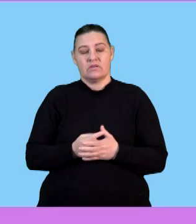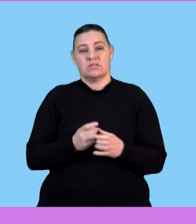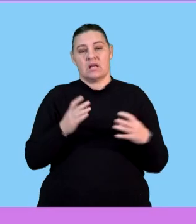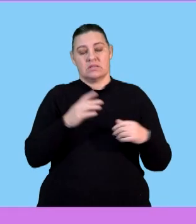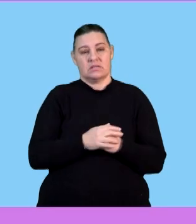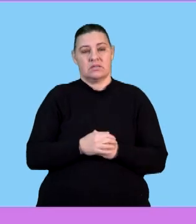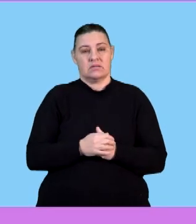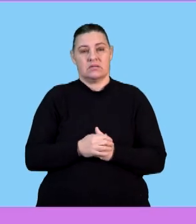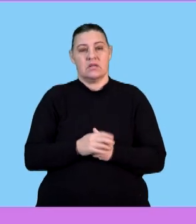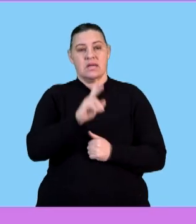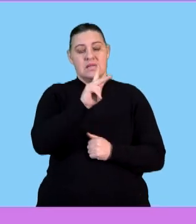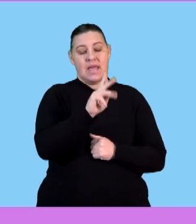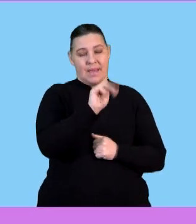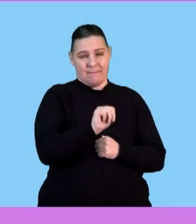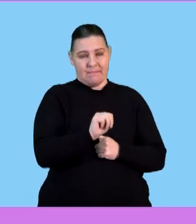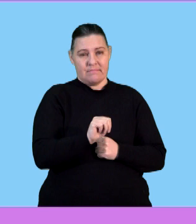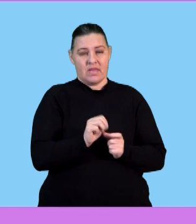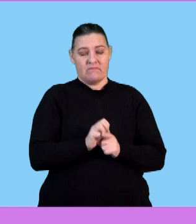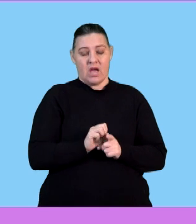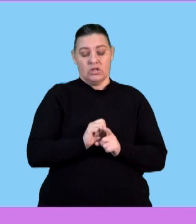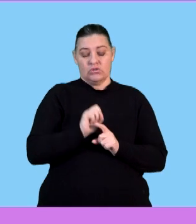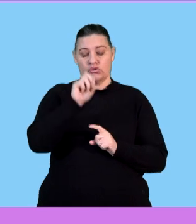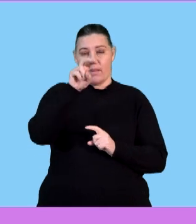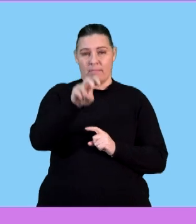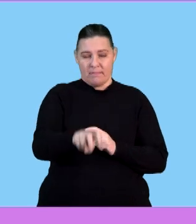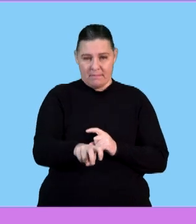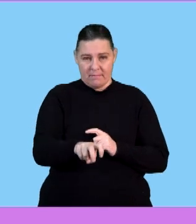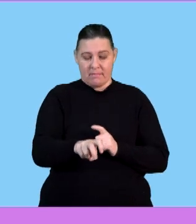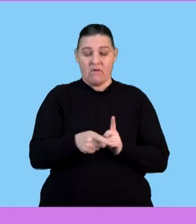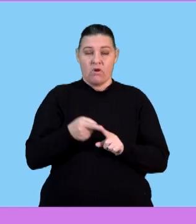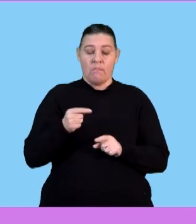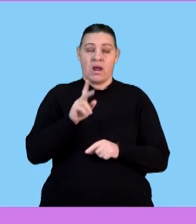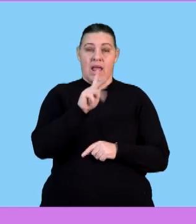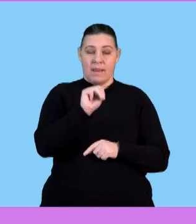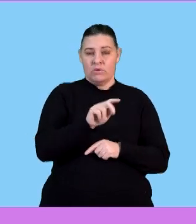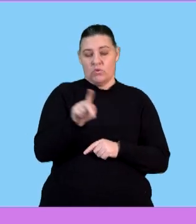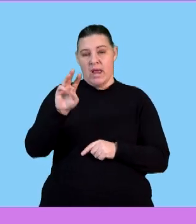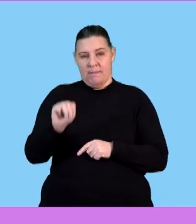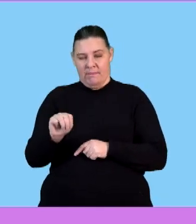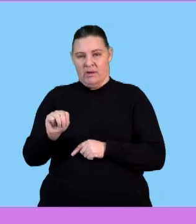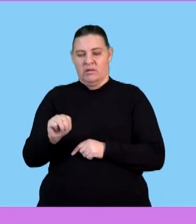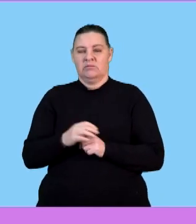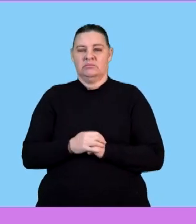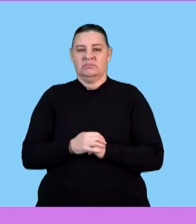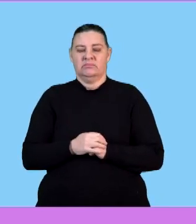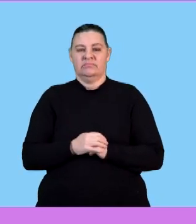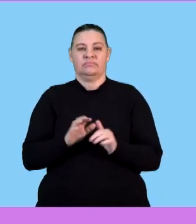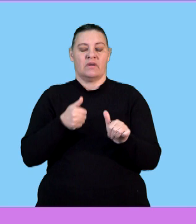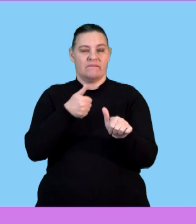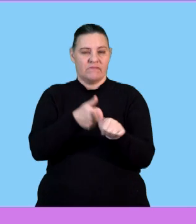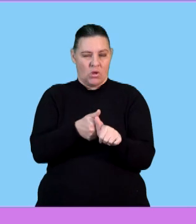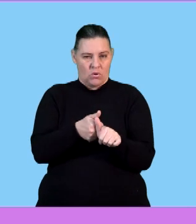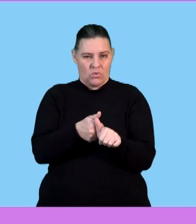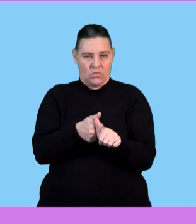point, let's say I start at kilometers. If I jump over and I want to convert from kilometers to meters, I must follow